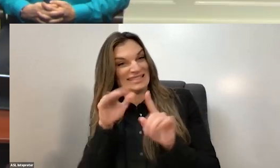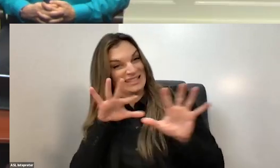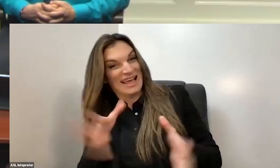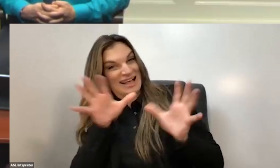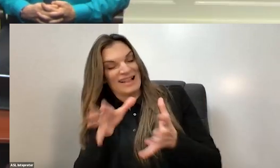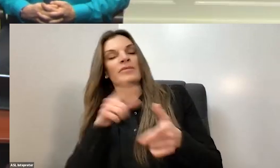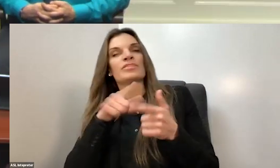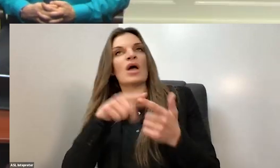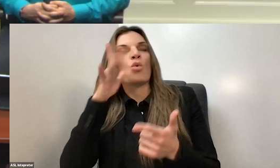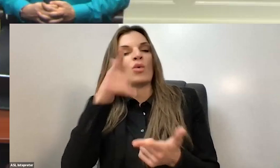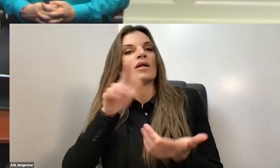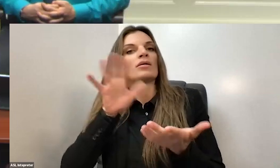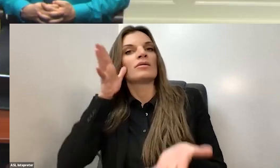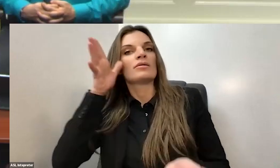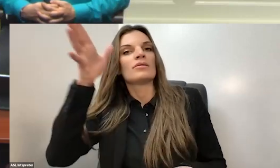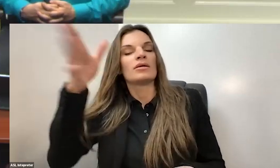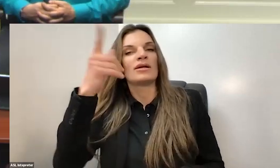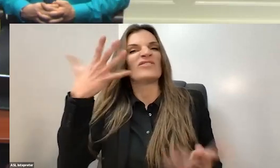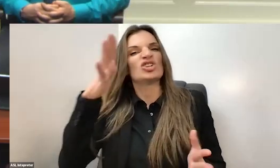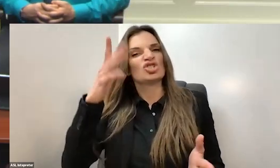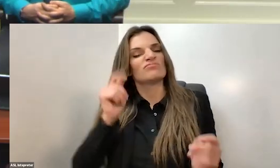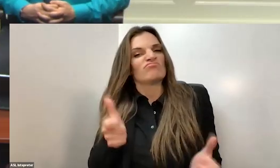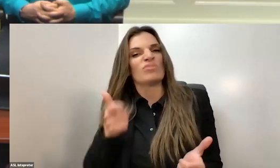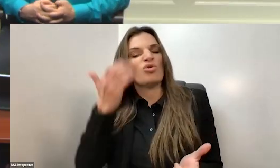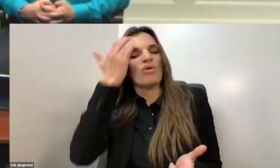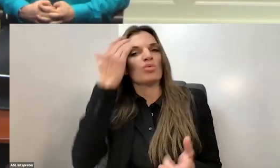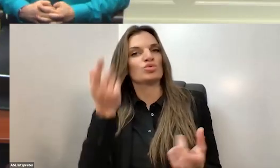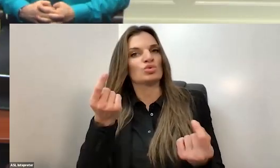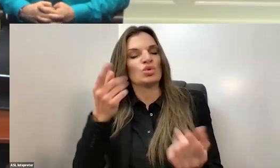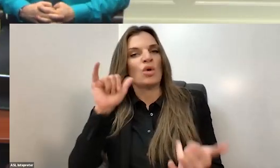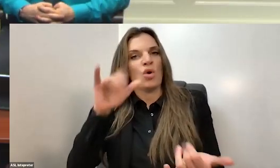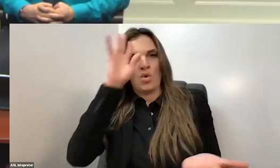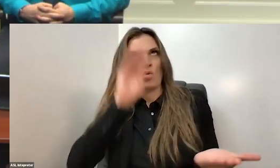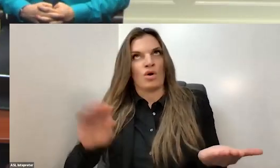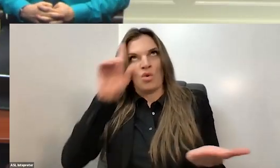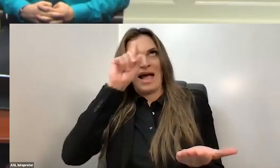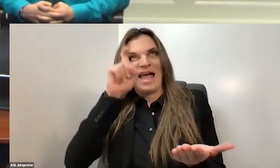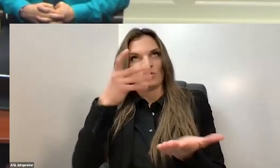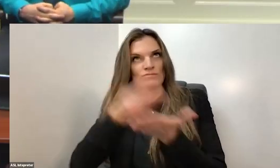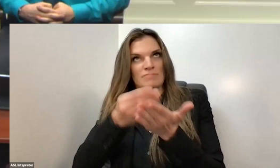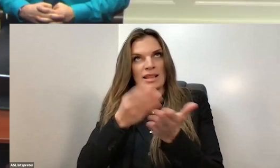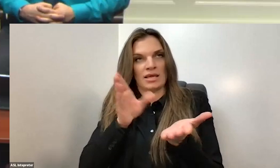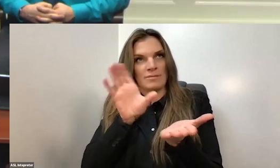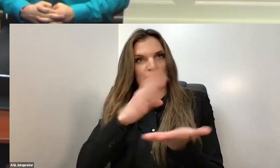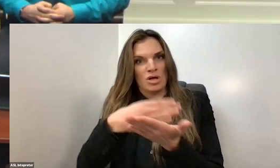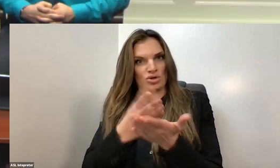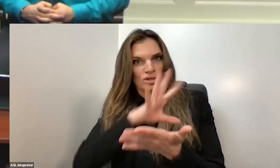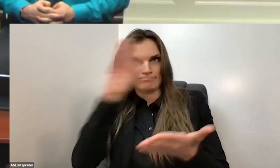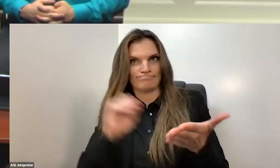budgeting for accessibility and thinking about it more. Part of it is just, like I said, first of